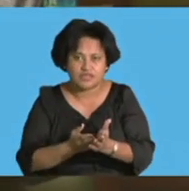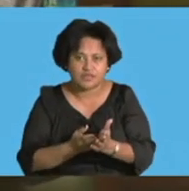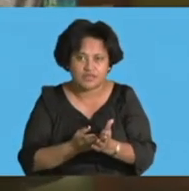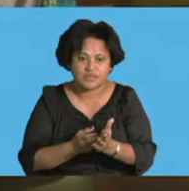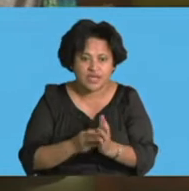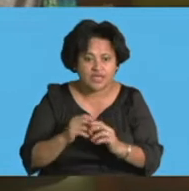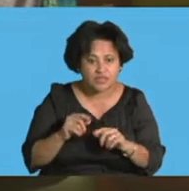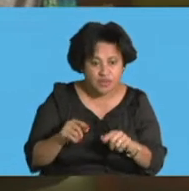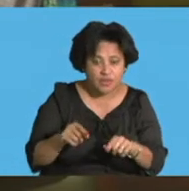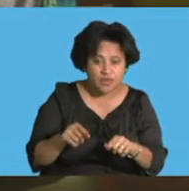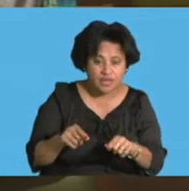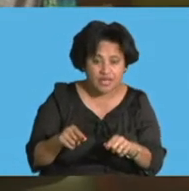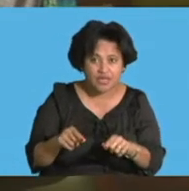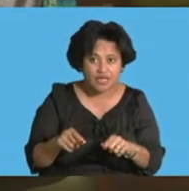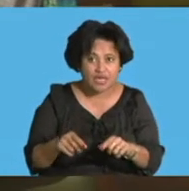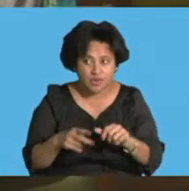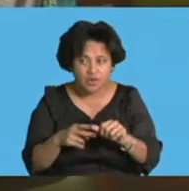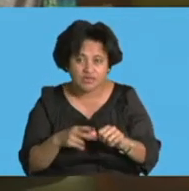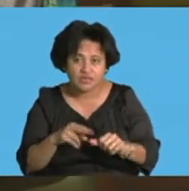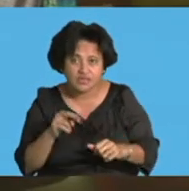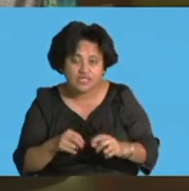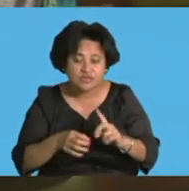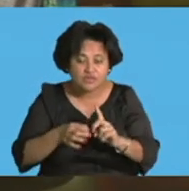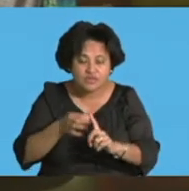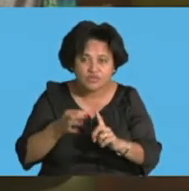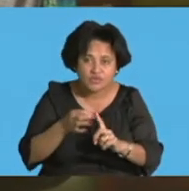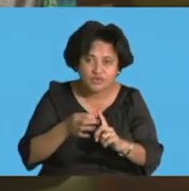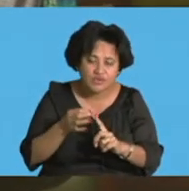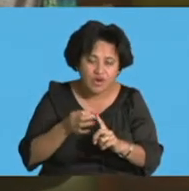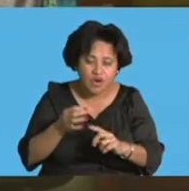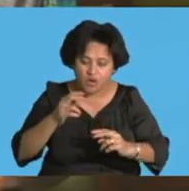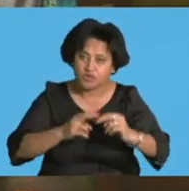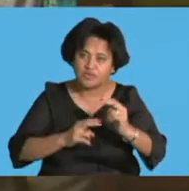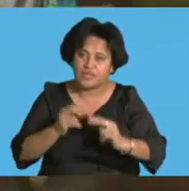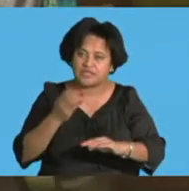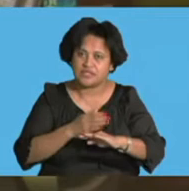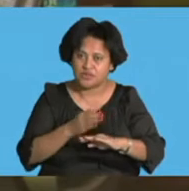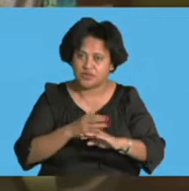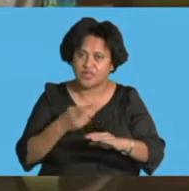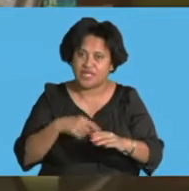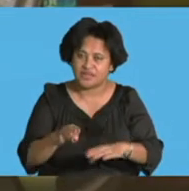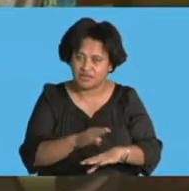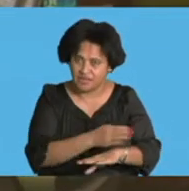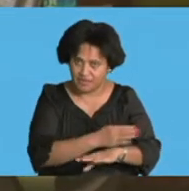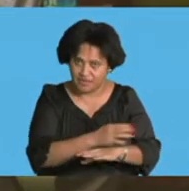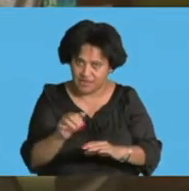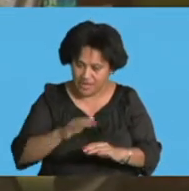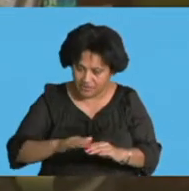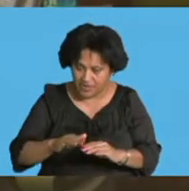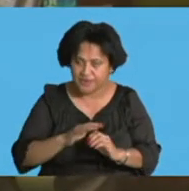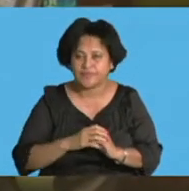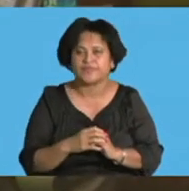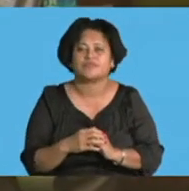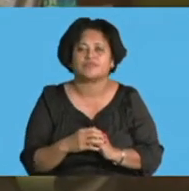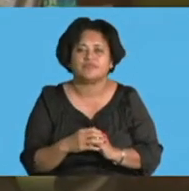of the need to either upgrade or build new bathing facilities in the maritime area where emerging markets are